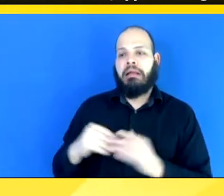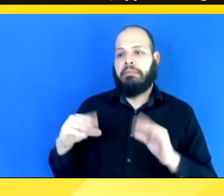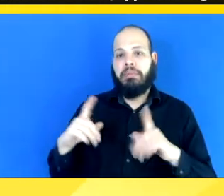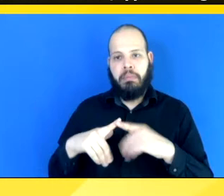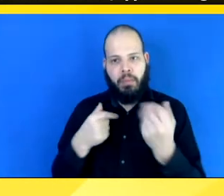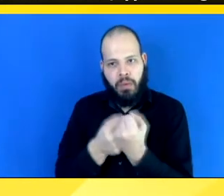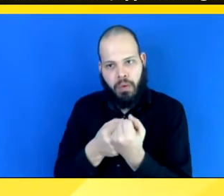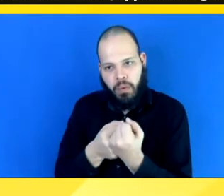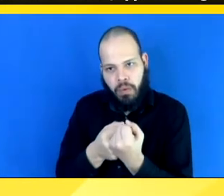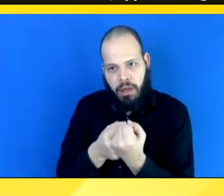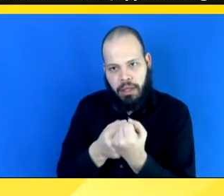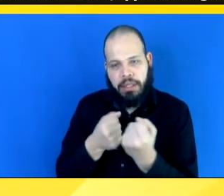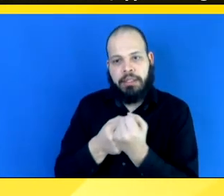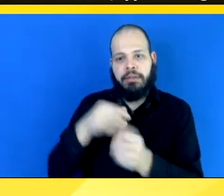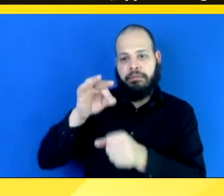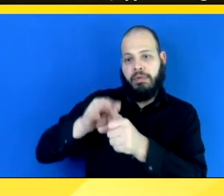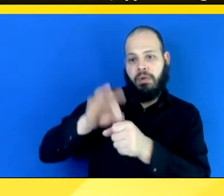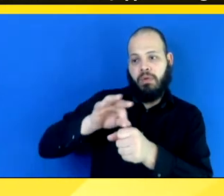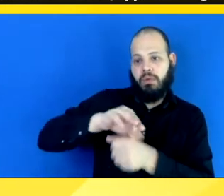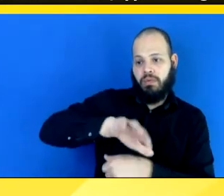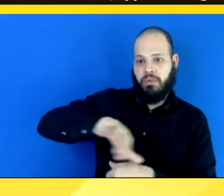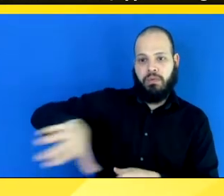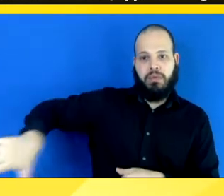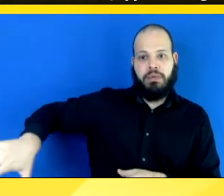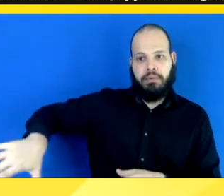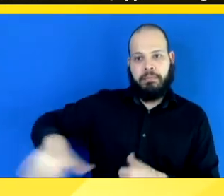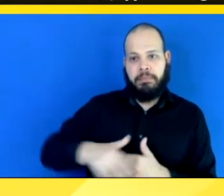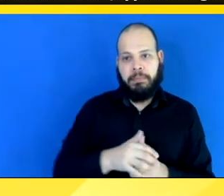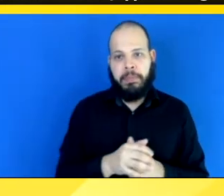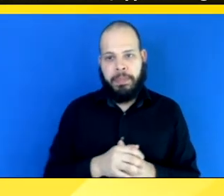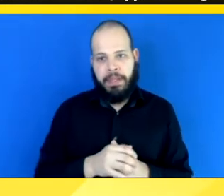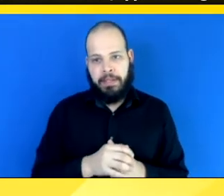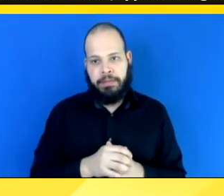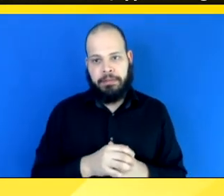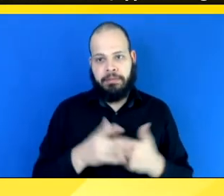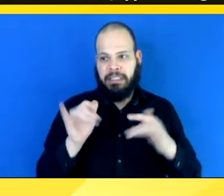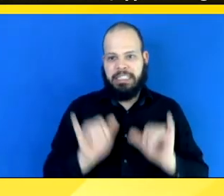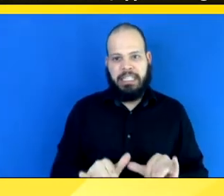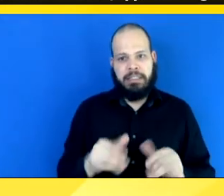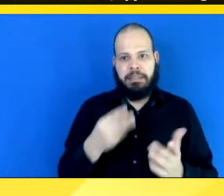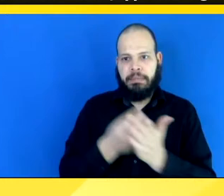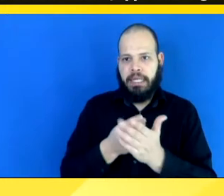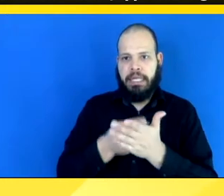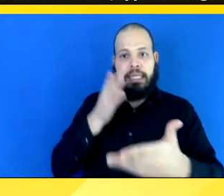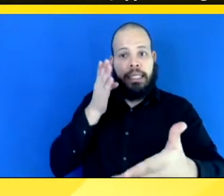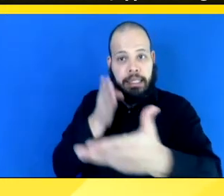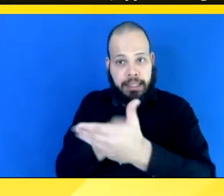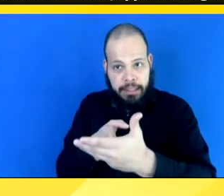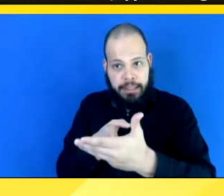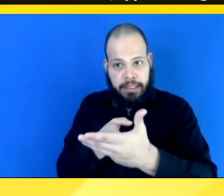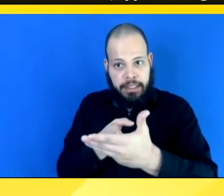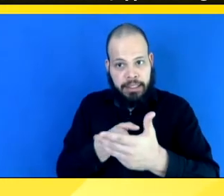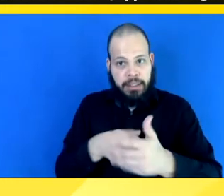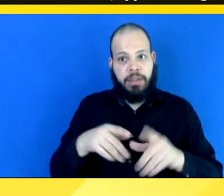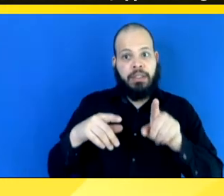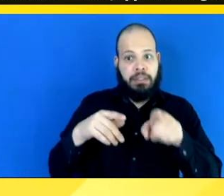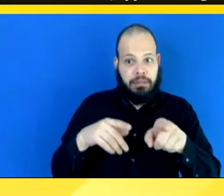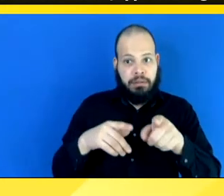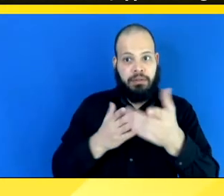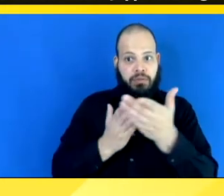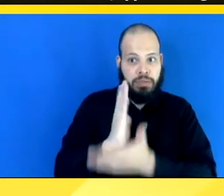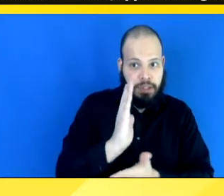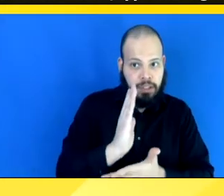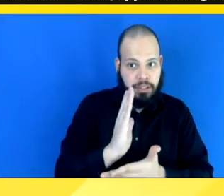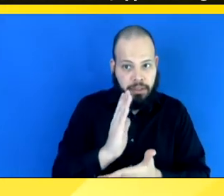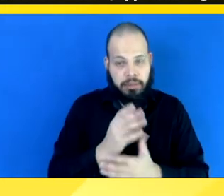behind blocking labor rights. And we need to understand that. And so this is the first viable attempt